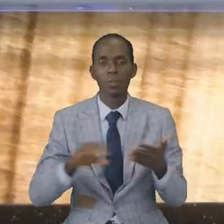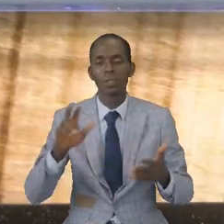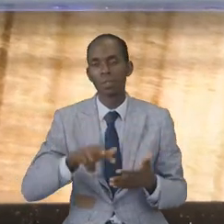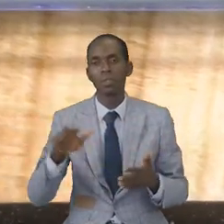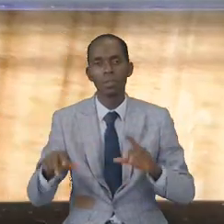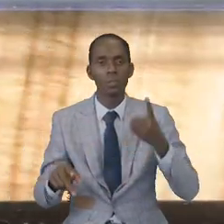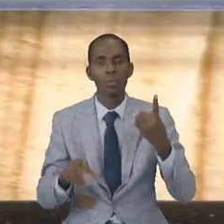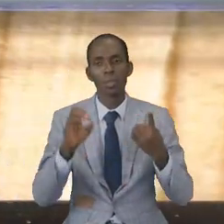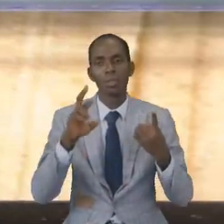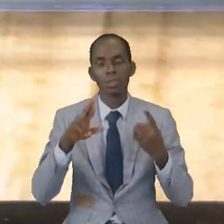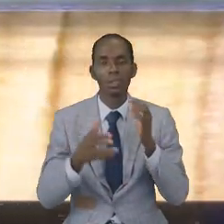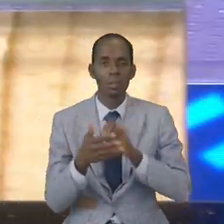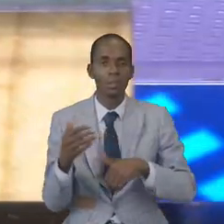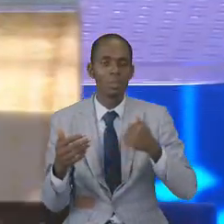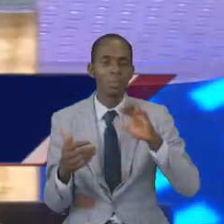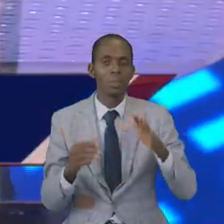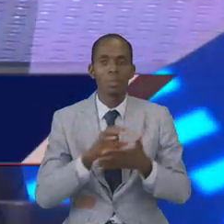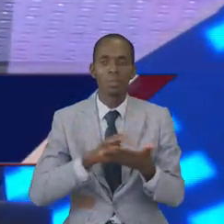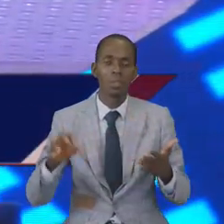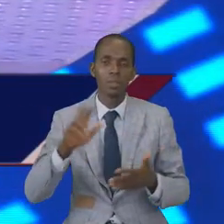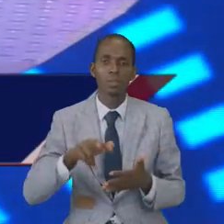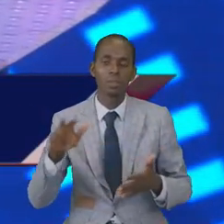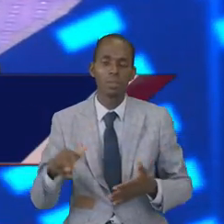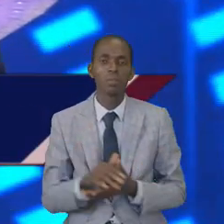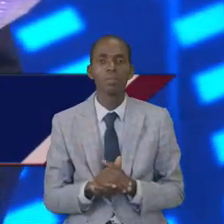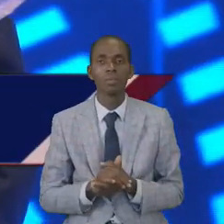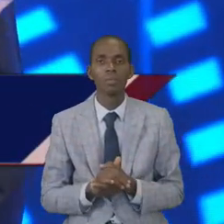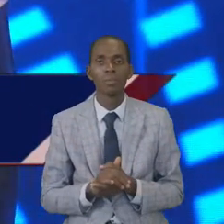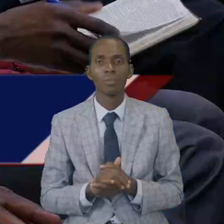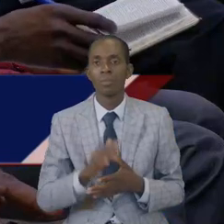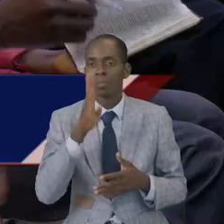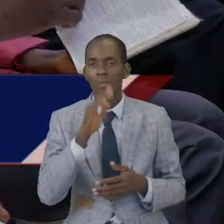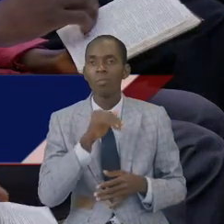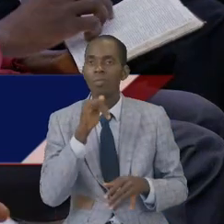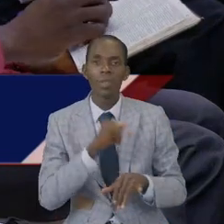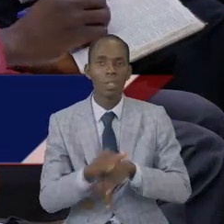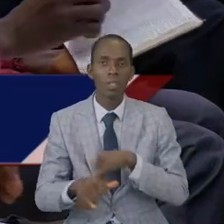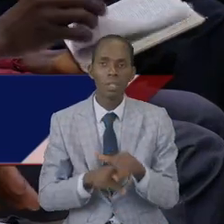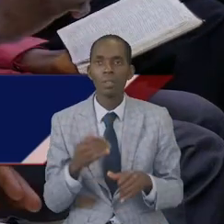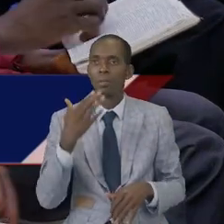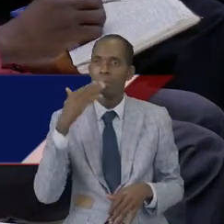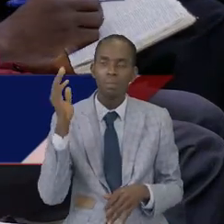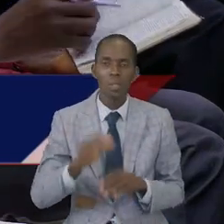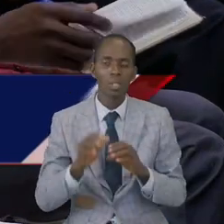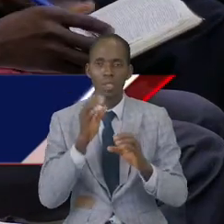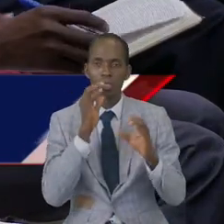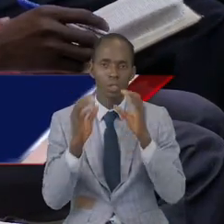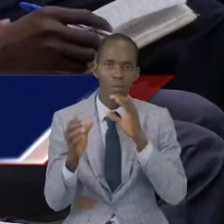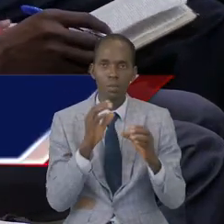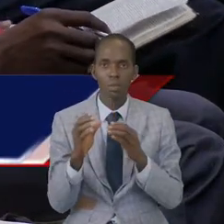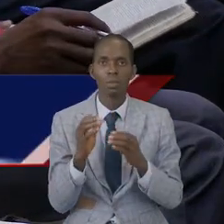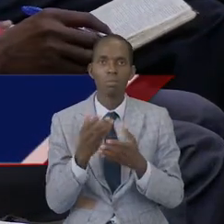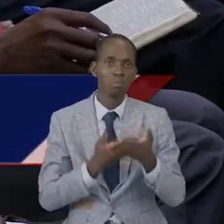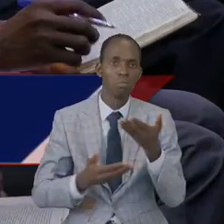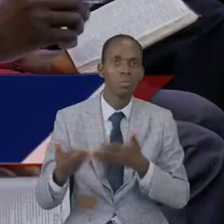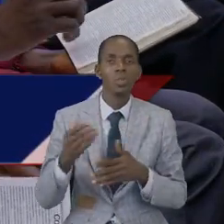33. In 1 Corinthians chapter 15 verse 33, be not deceived. Evil communications